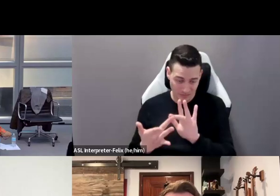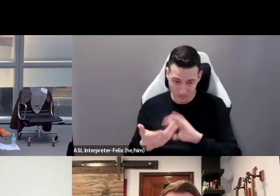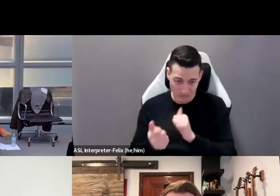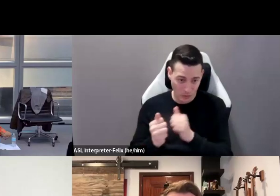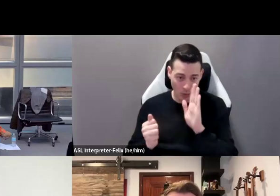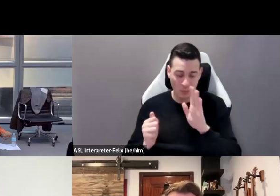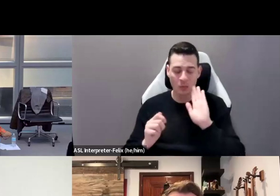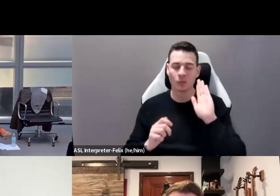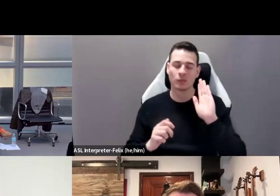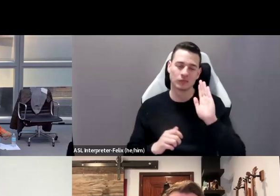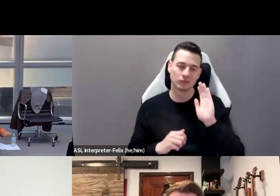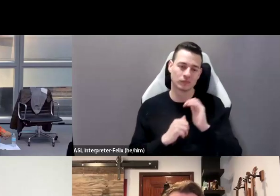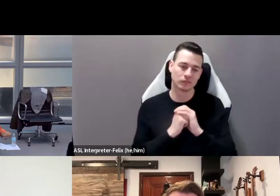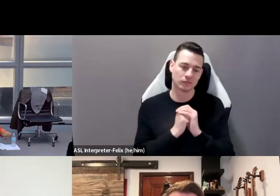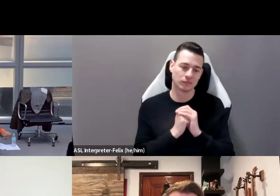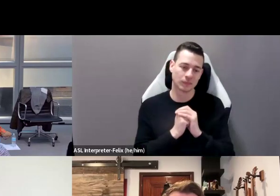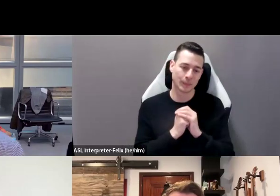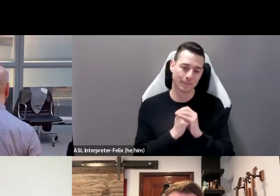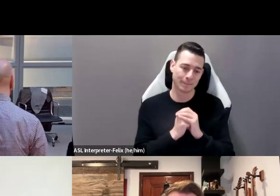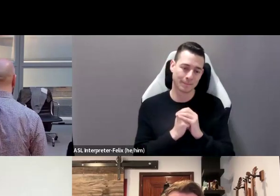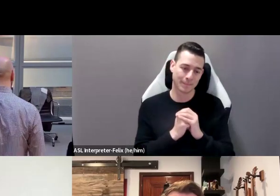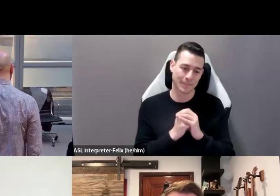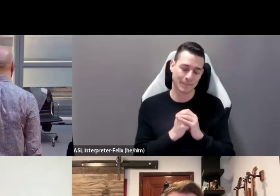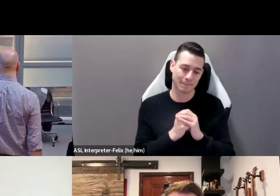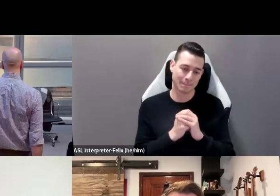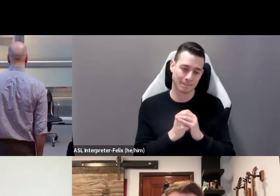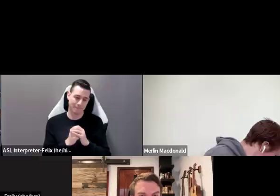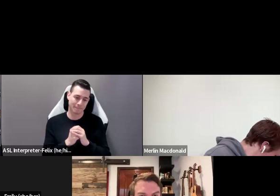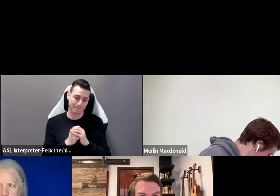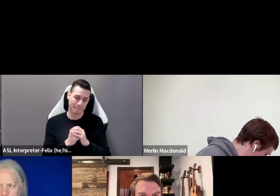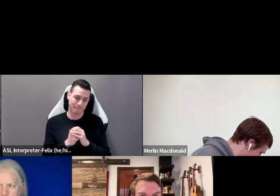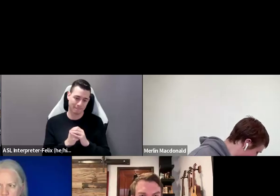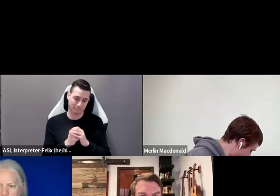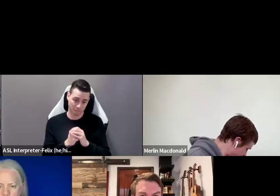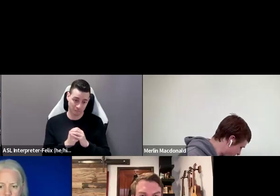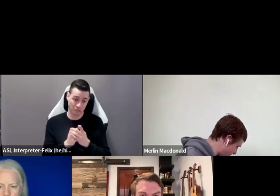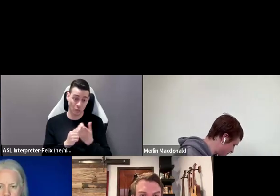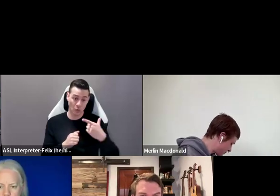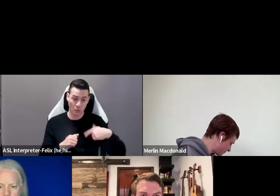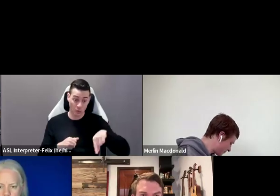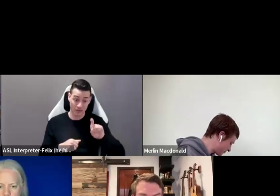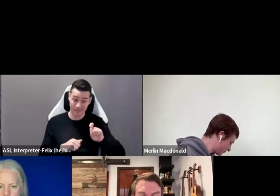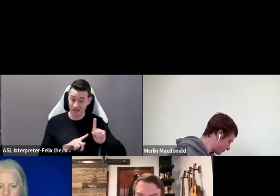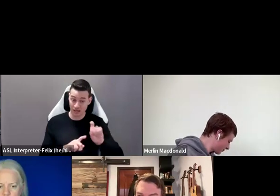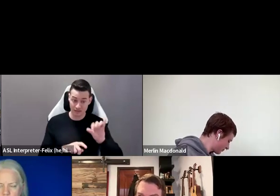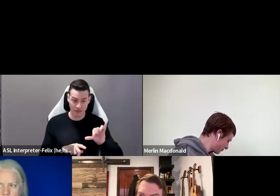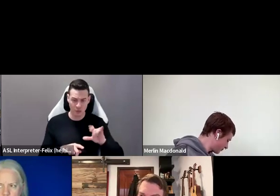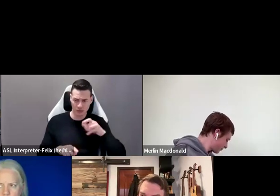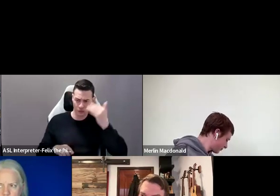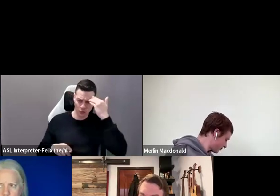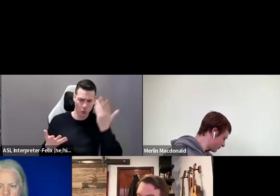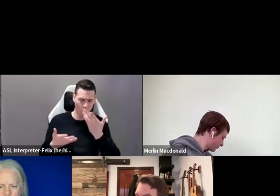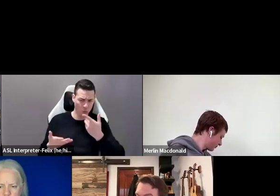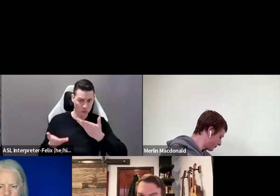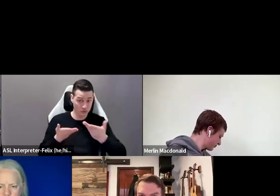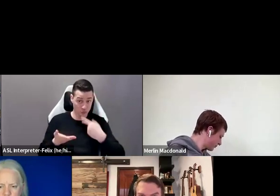up. That's a question we'll ask. We also just need to know, what else are we missing? And so one way you can tell